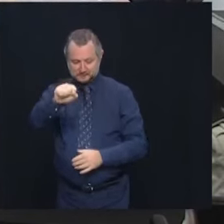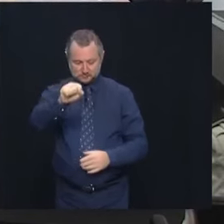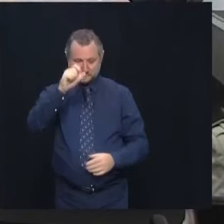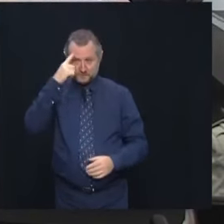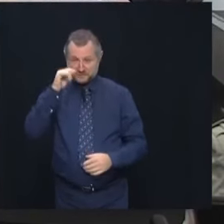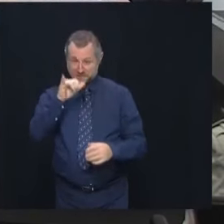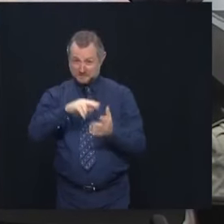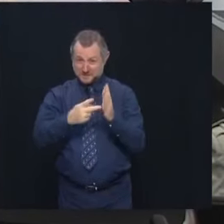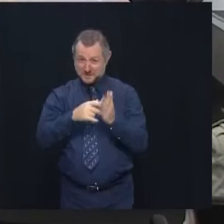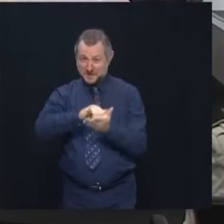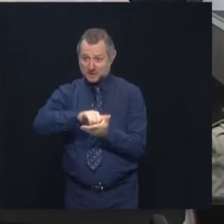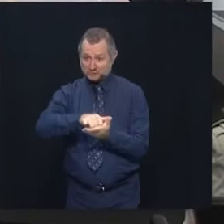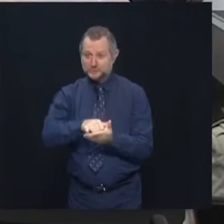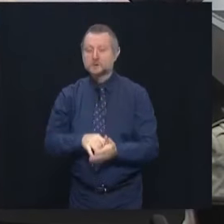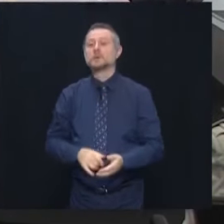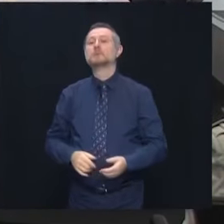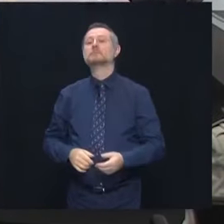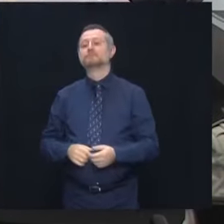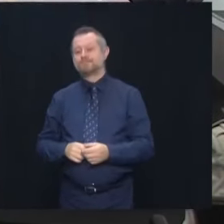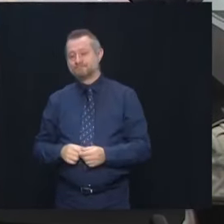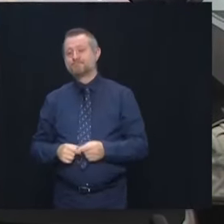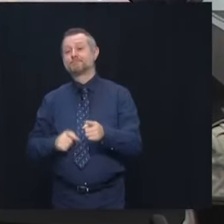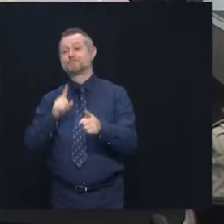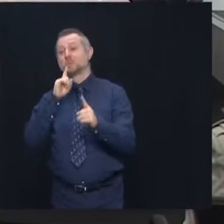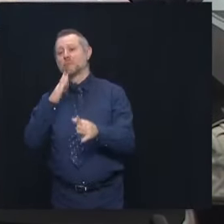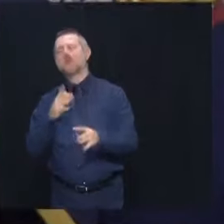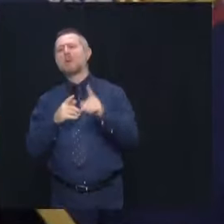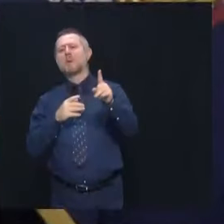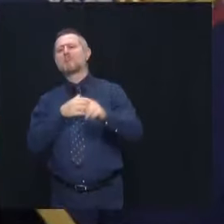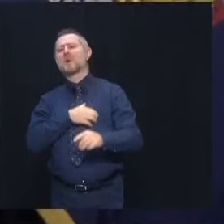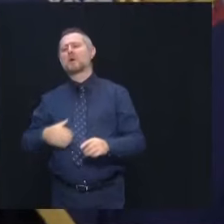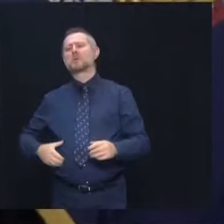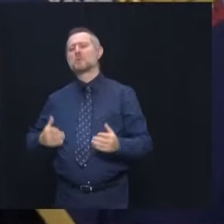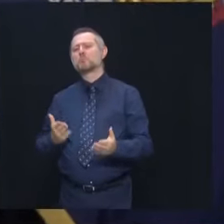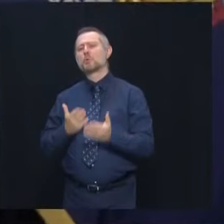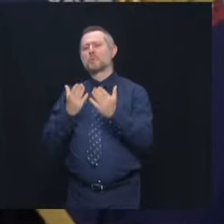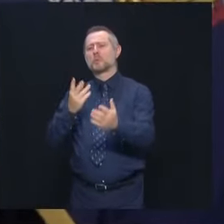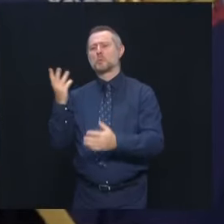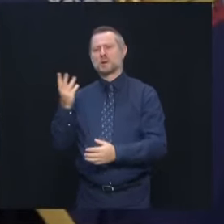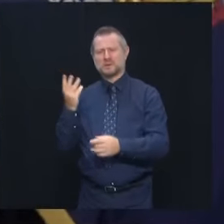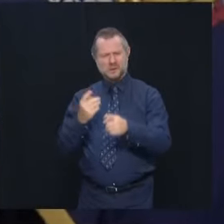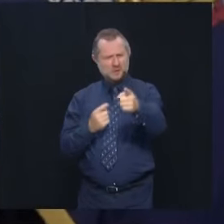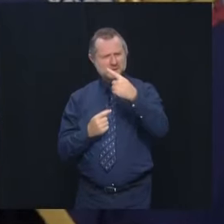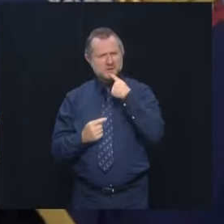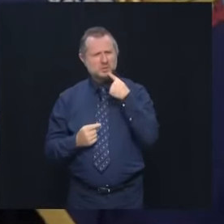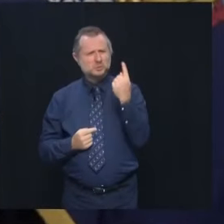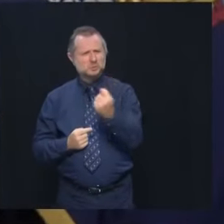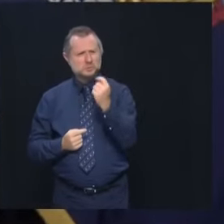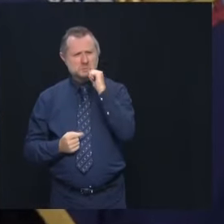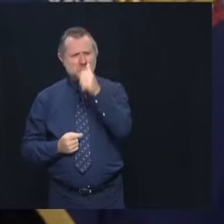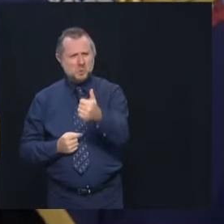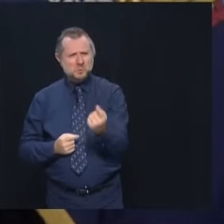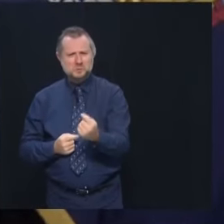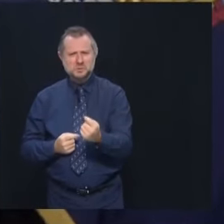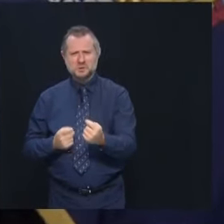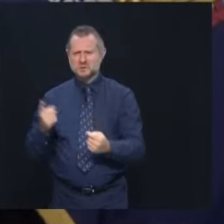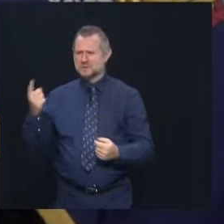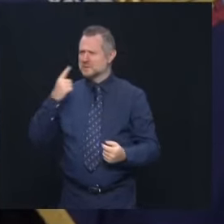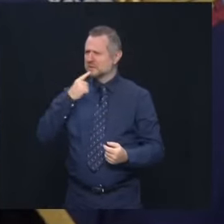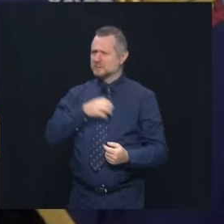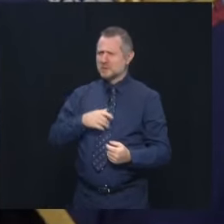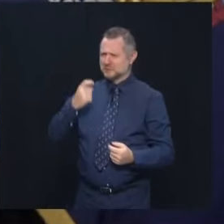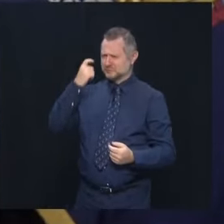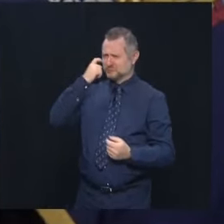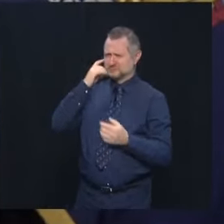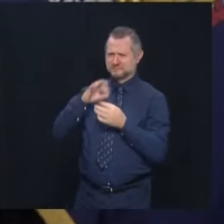close the schools. You're moving that up one day. What is the reason for that? His argument was, we're just about through with giving every child